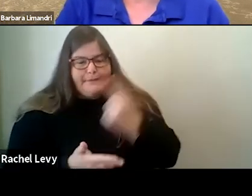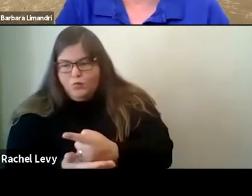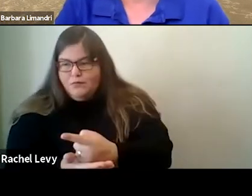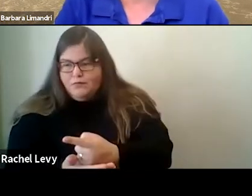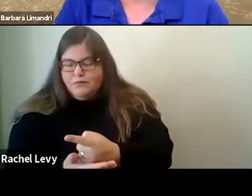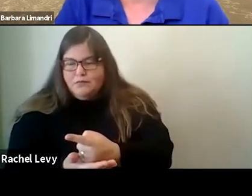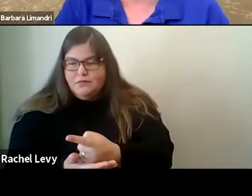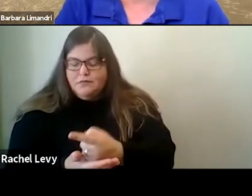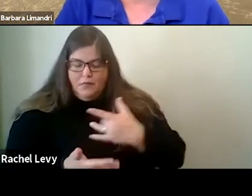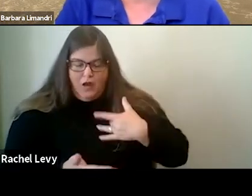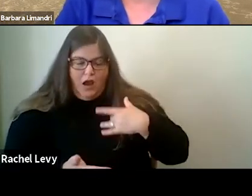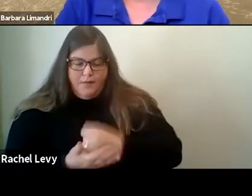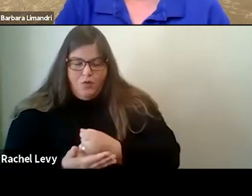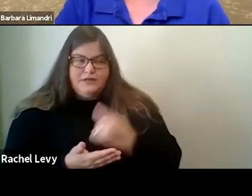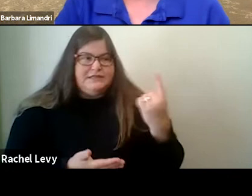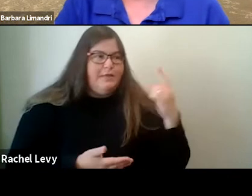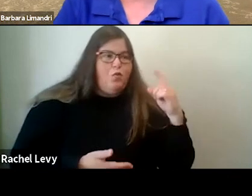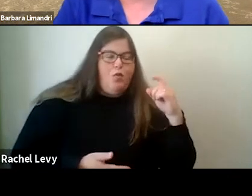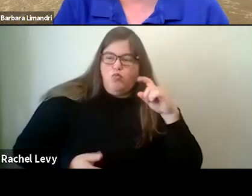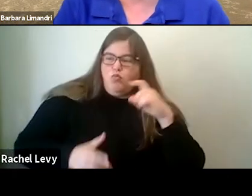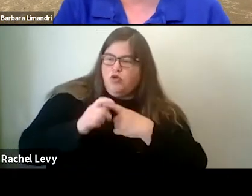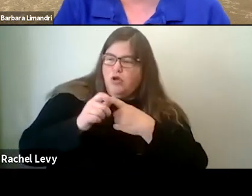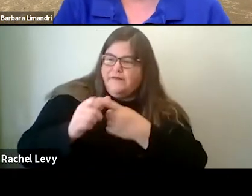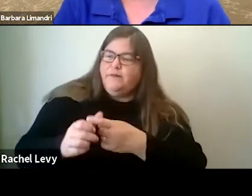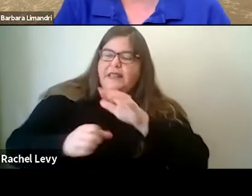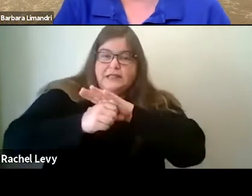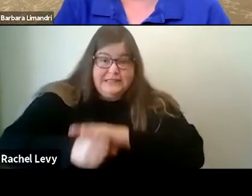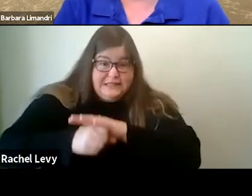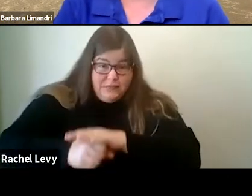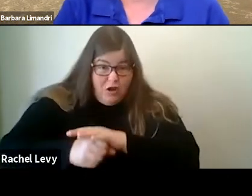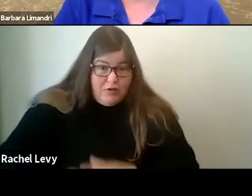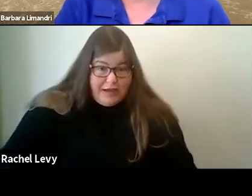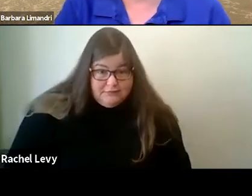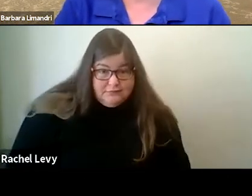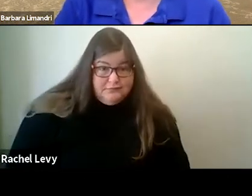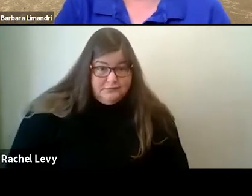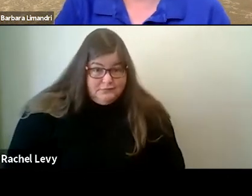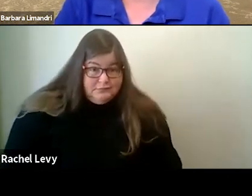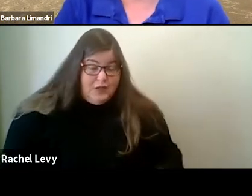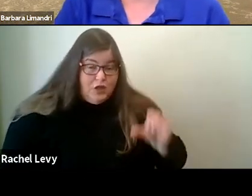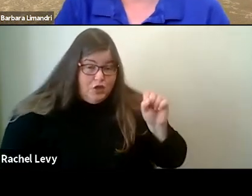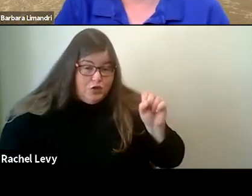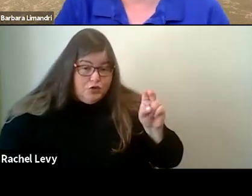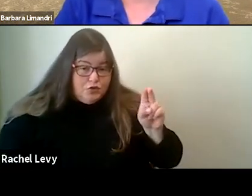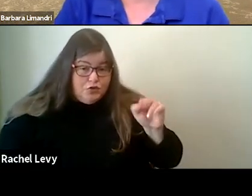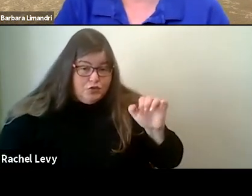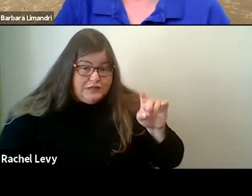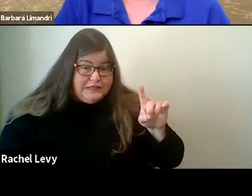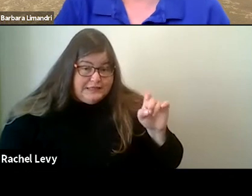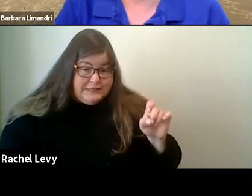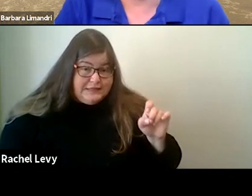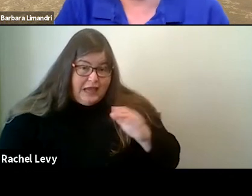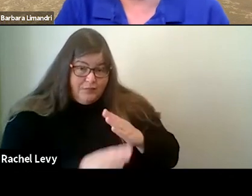going to step up and do CPR. Well, suicide prevention is mental health CPR. And I think we need to